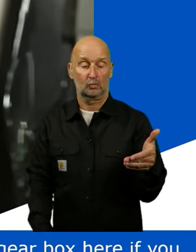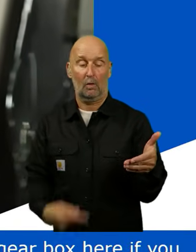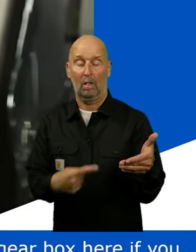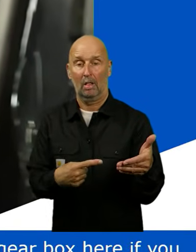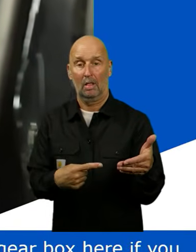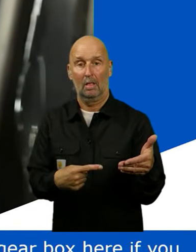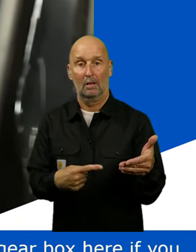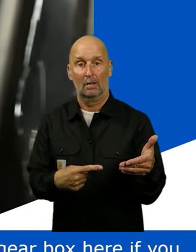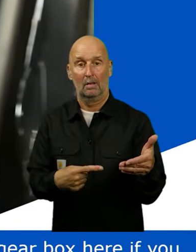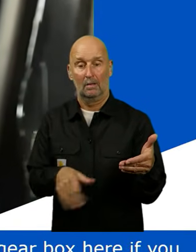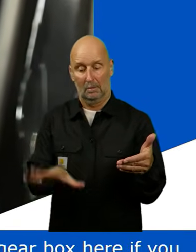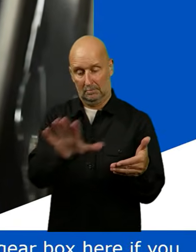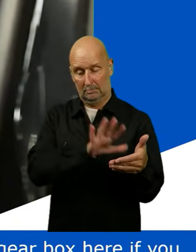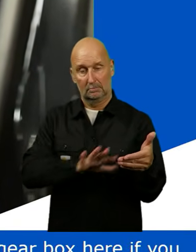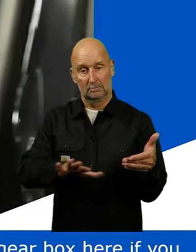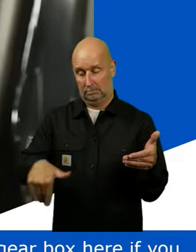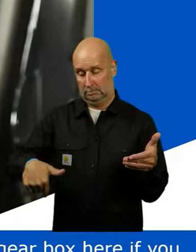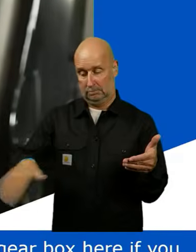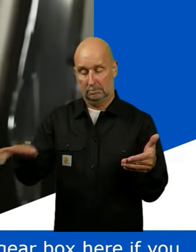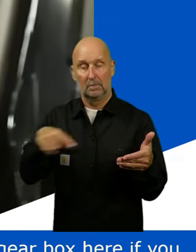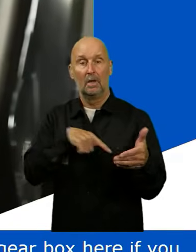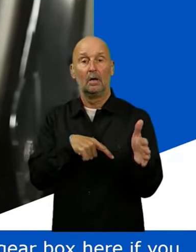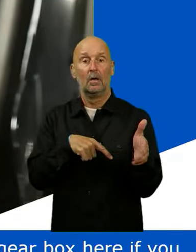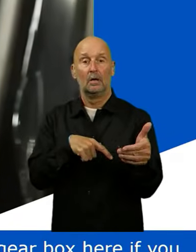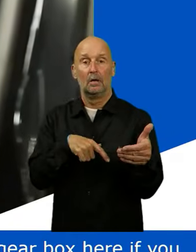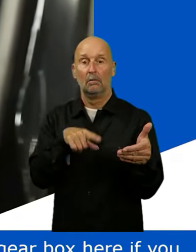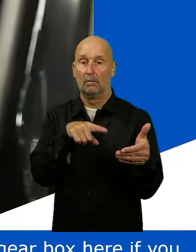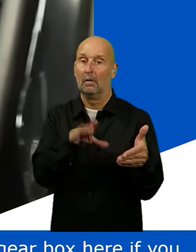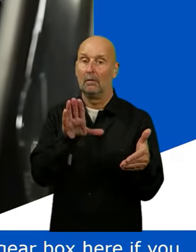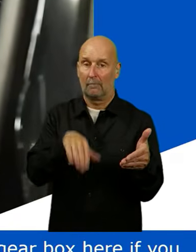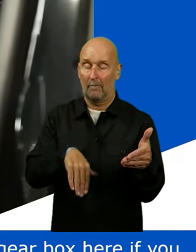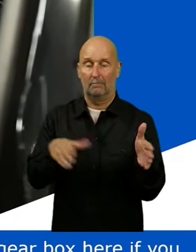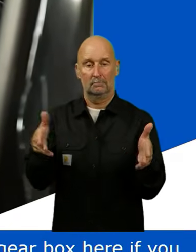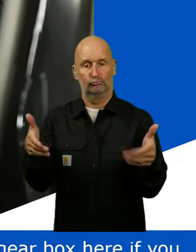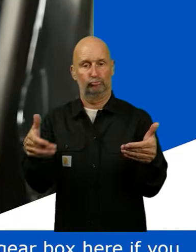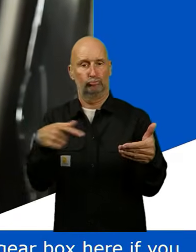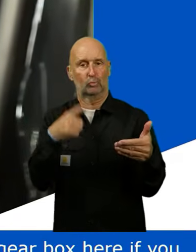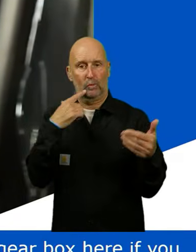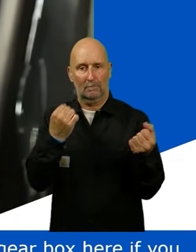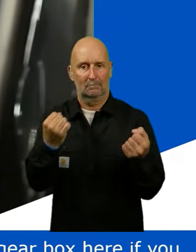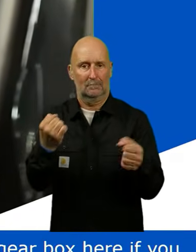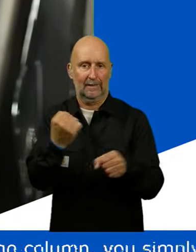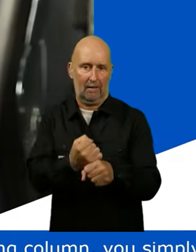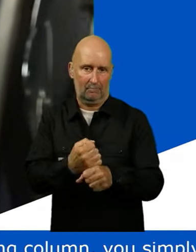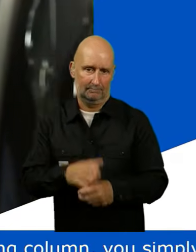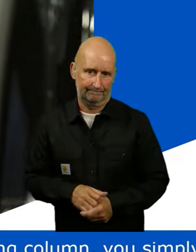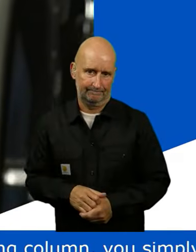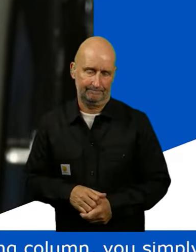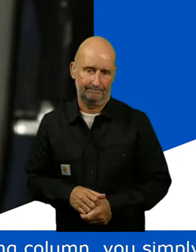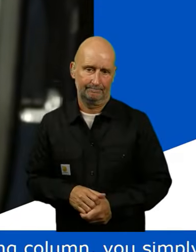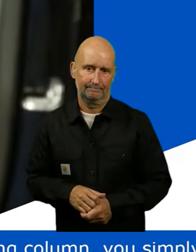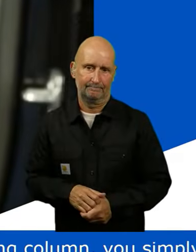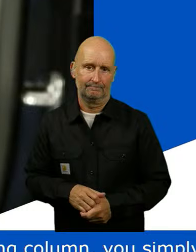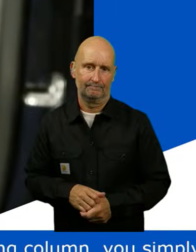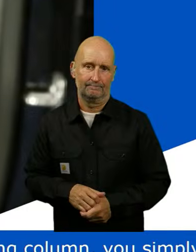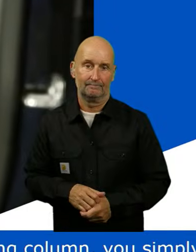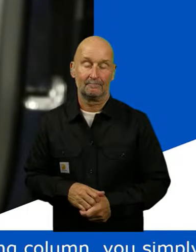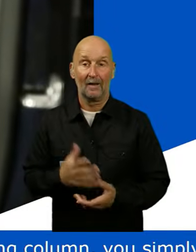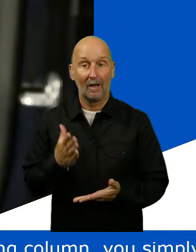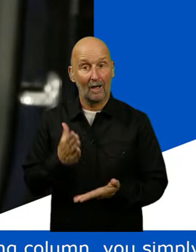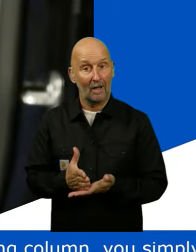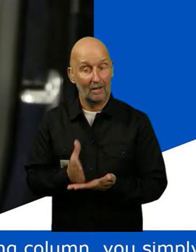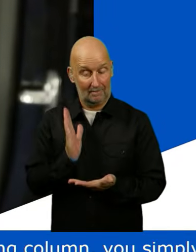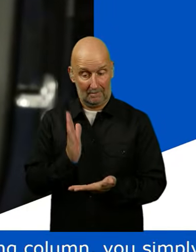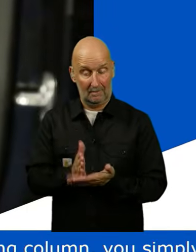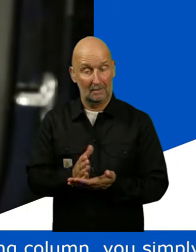all of this space is opened up and you simply select gears on the steering column itself. Another nice feature is a manual handbrake.